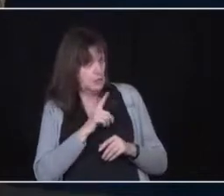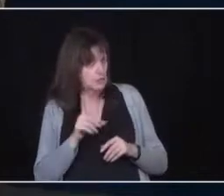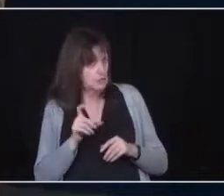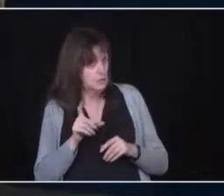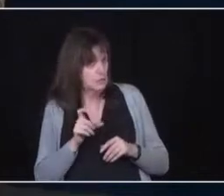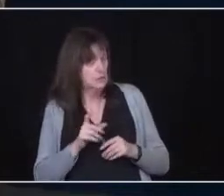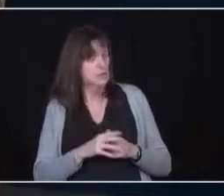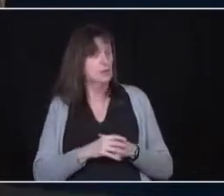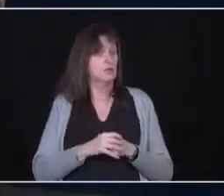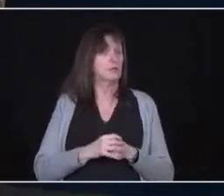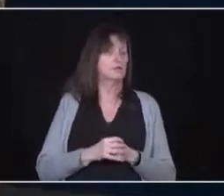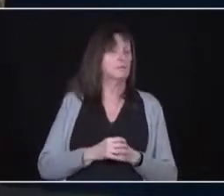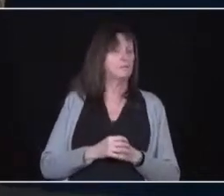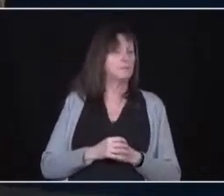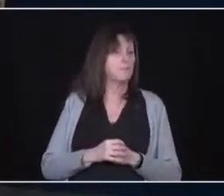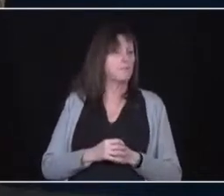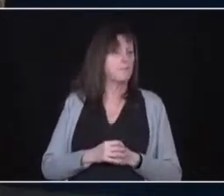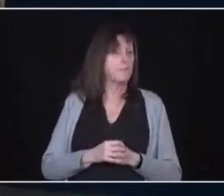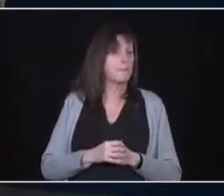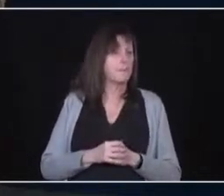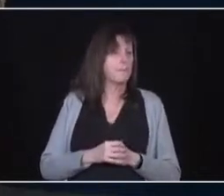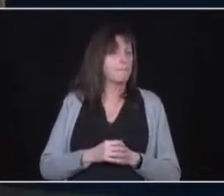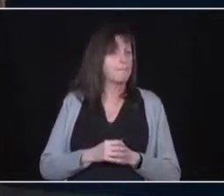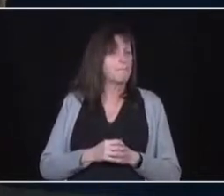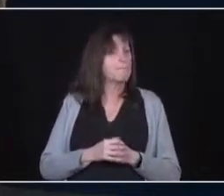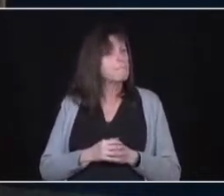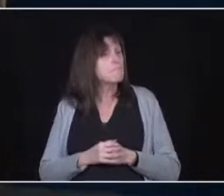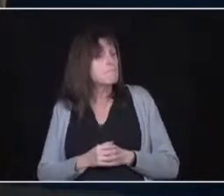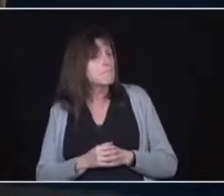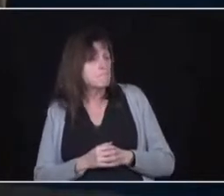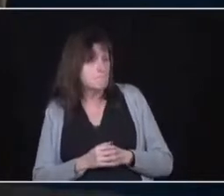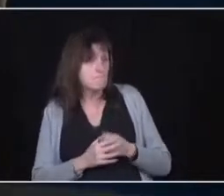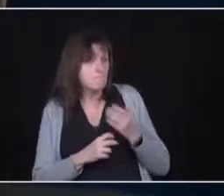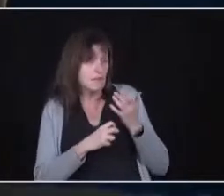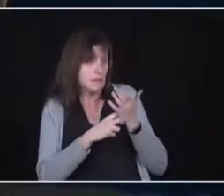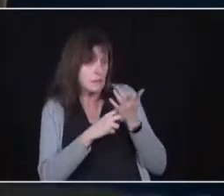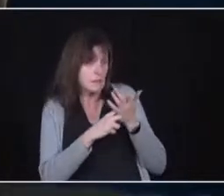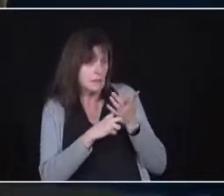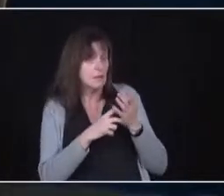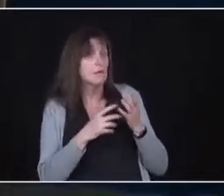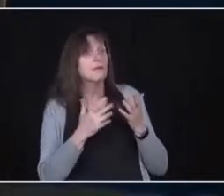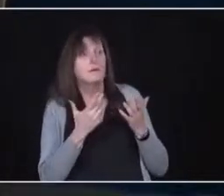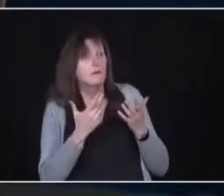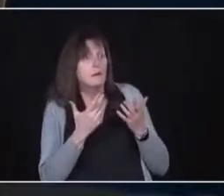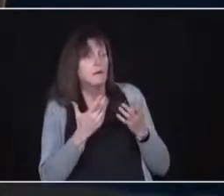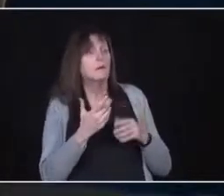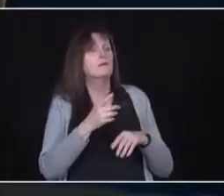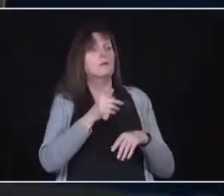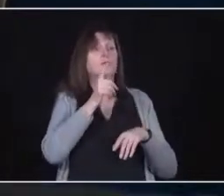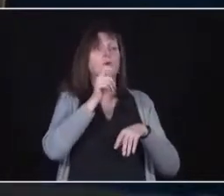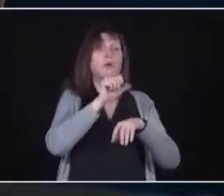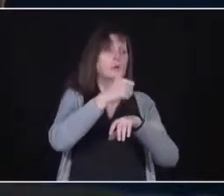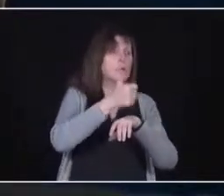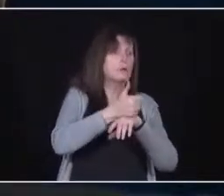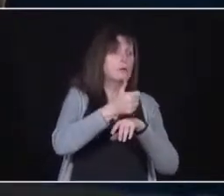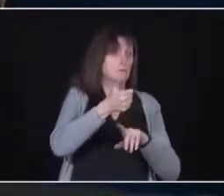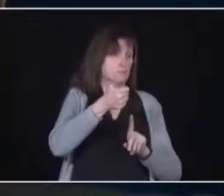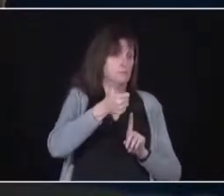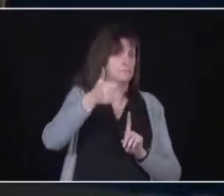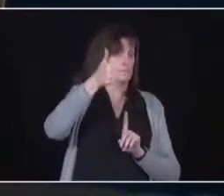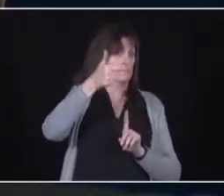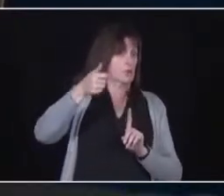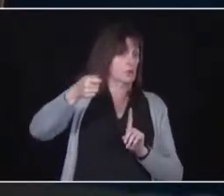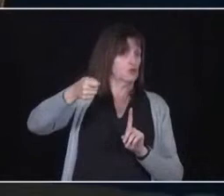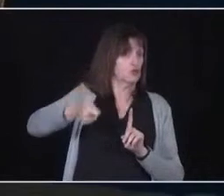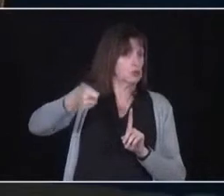So in terms of the ticket cost, that of course is set by the Chief Justice. Currently, if you break